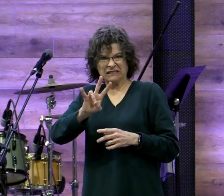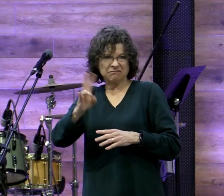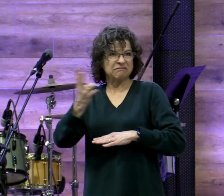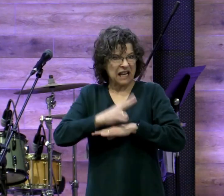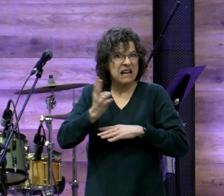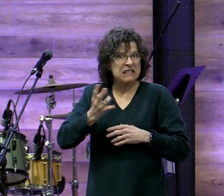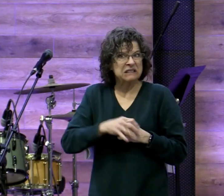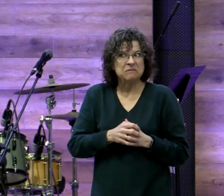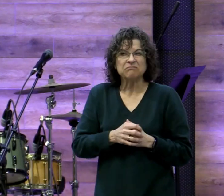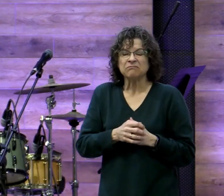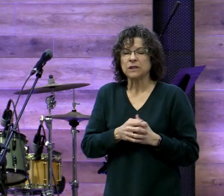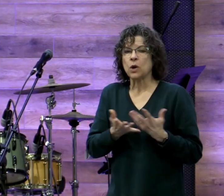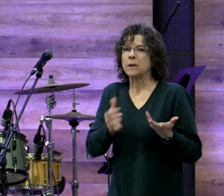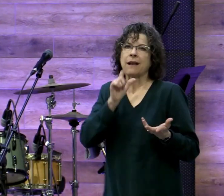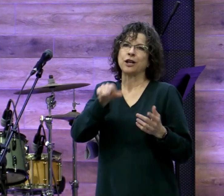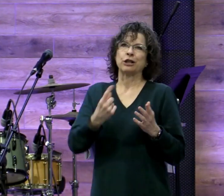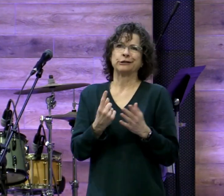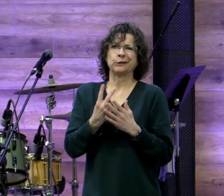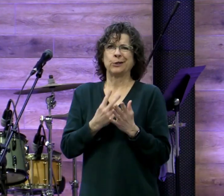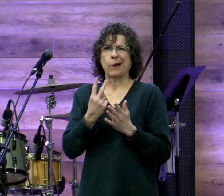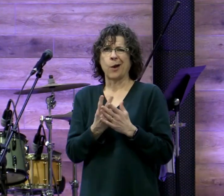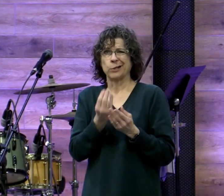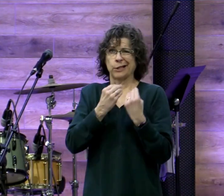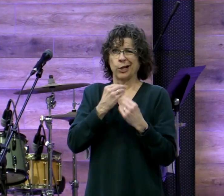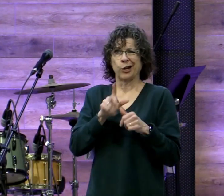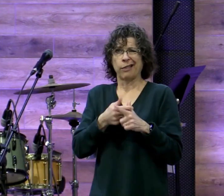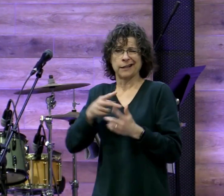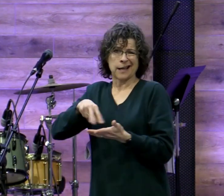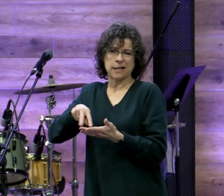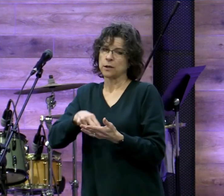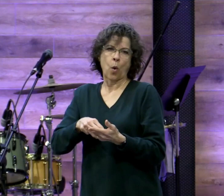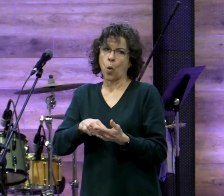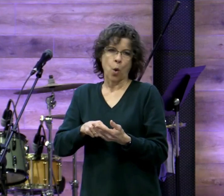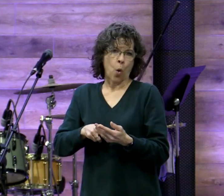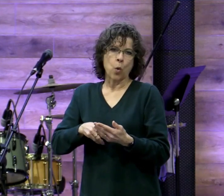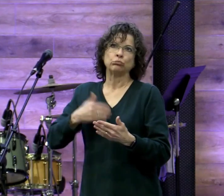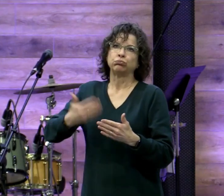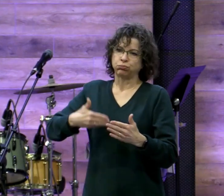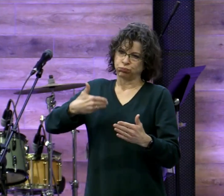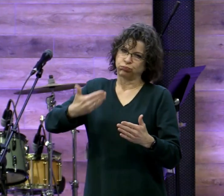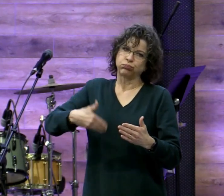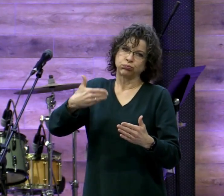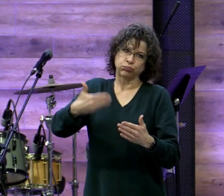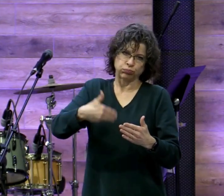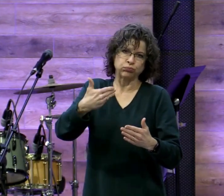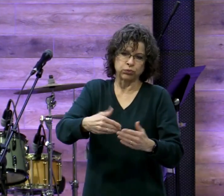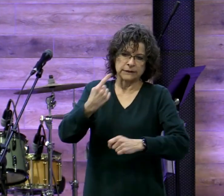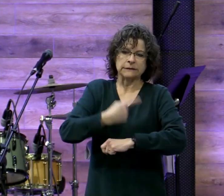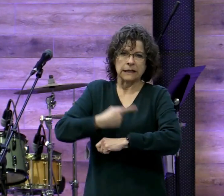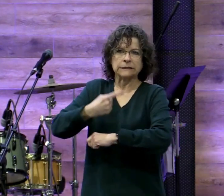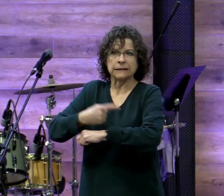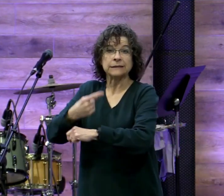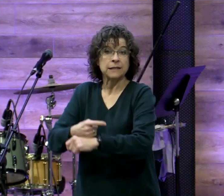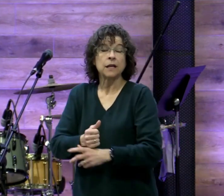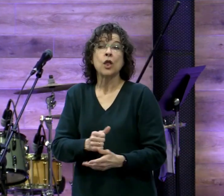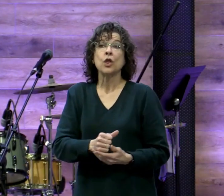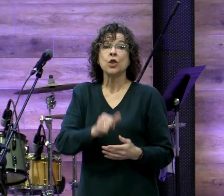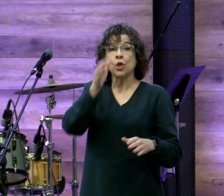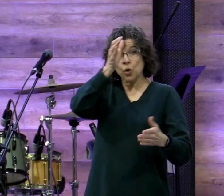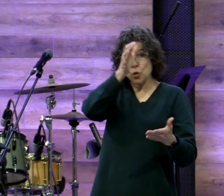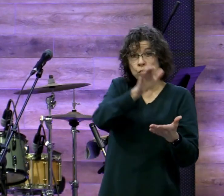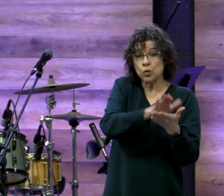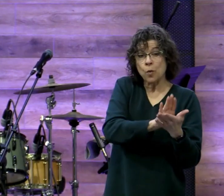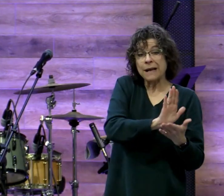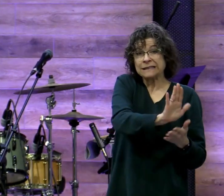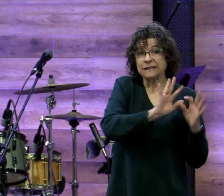like dinner and maybe some dancing. It was a long feast where the groom and his family were responsible to plan